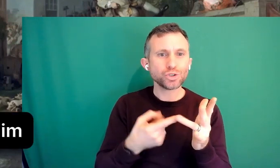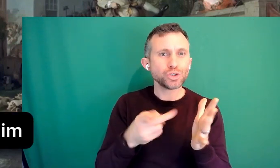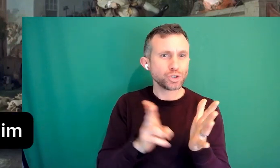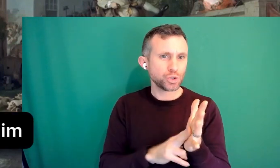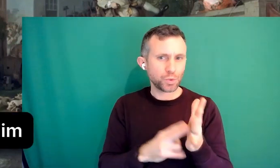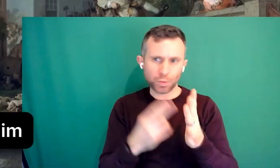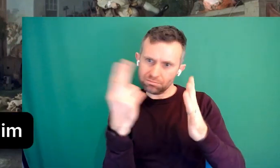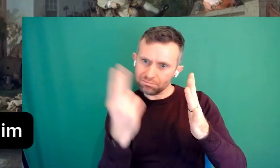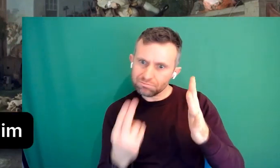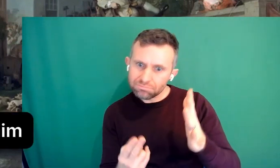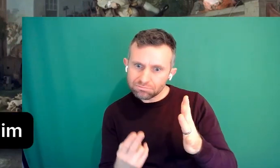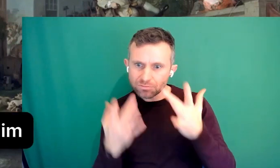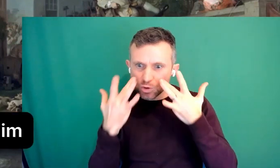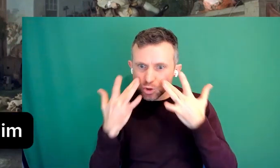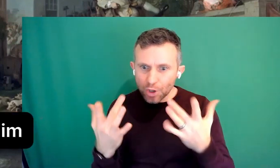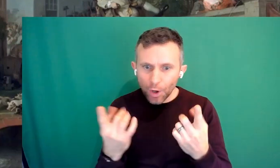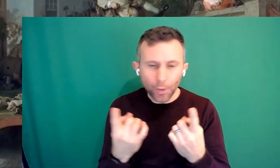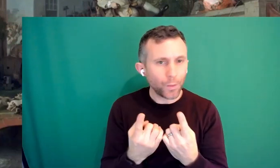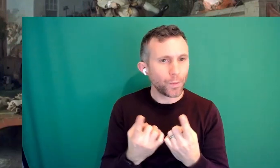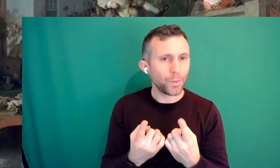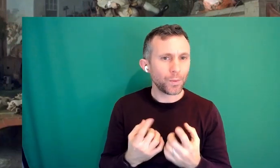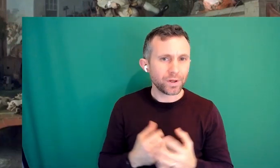his surgeon to revive him.